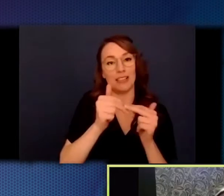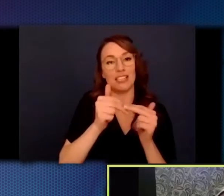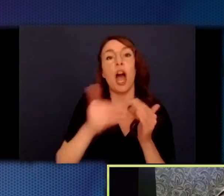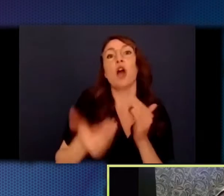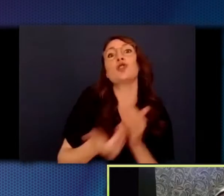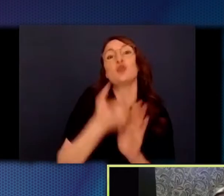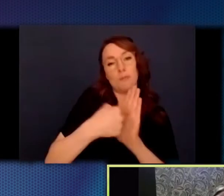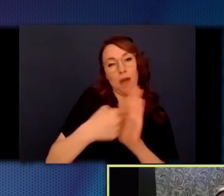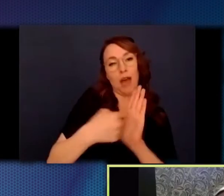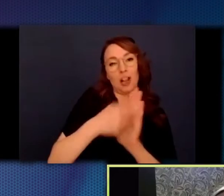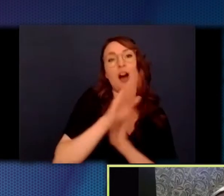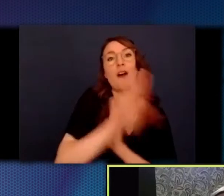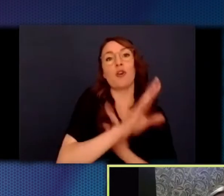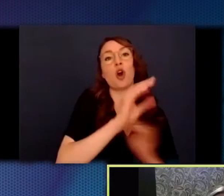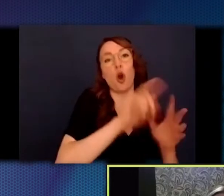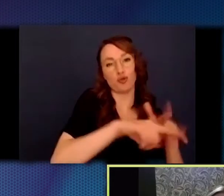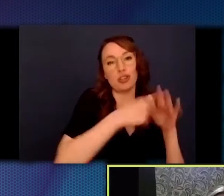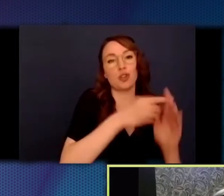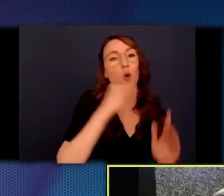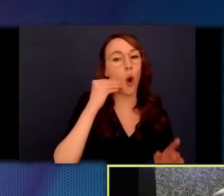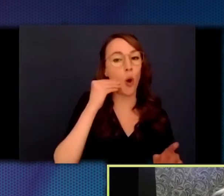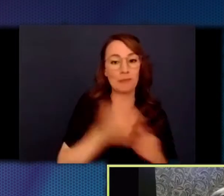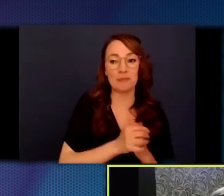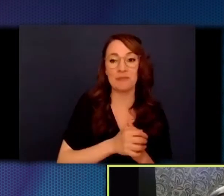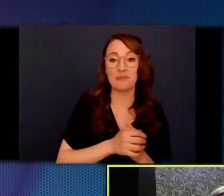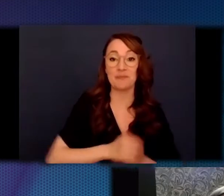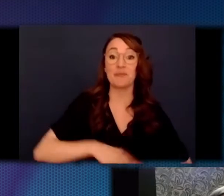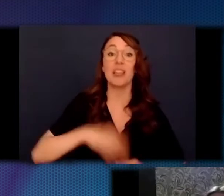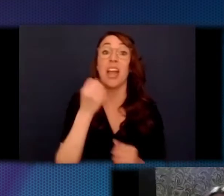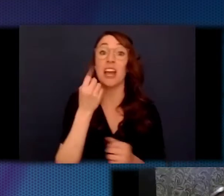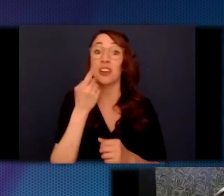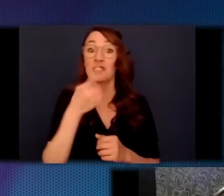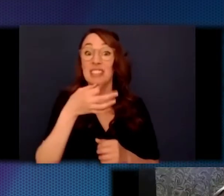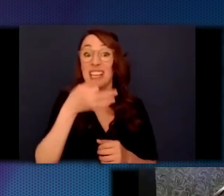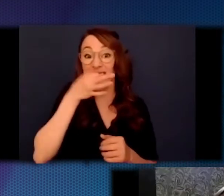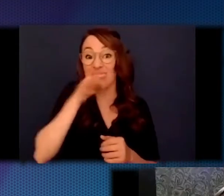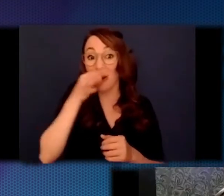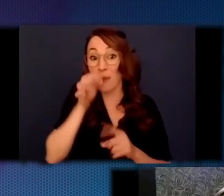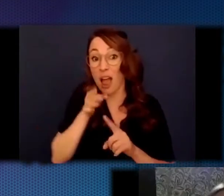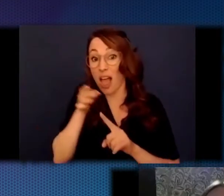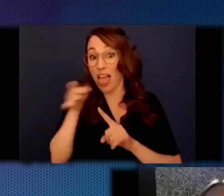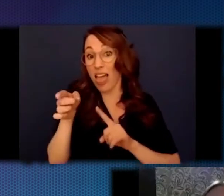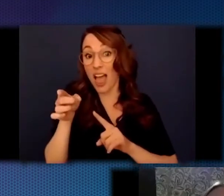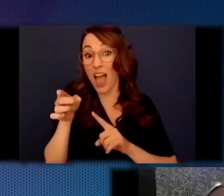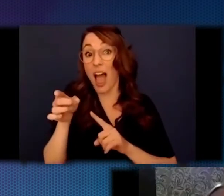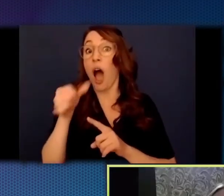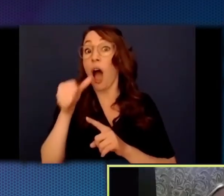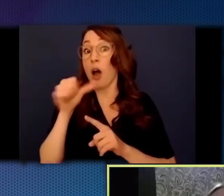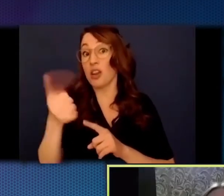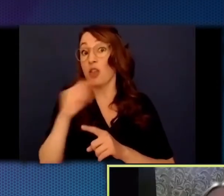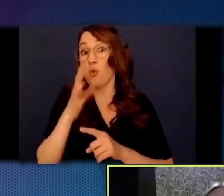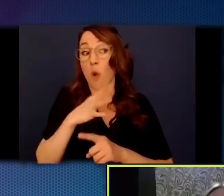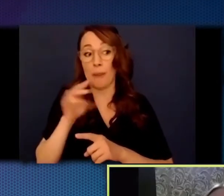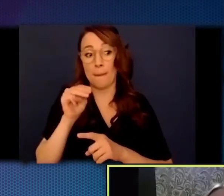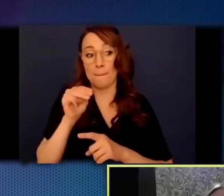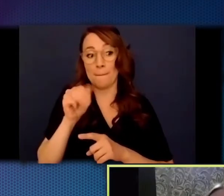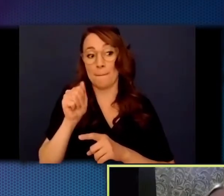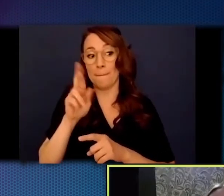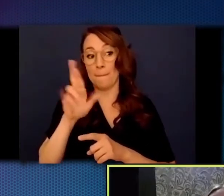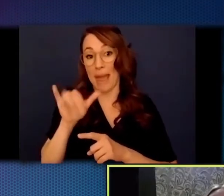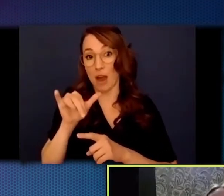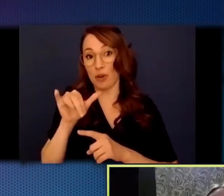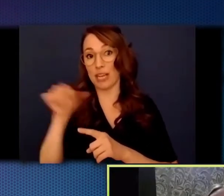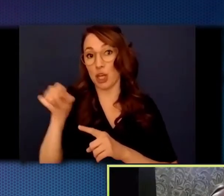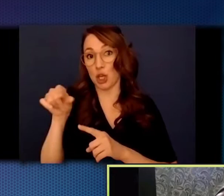who actually did face down Lee's army with her Union flag. Wow. But that's another story. Built before the Fritchie